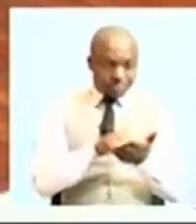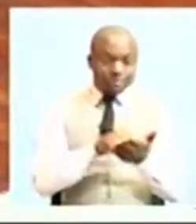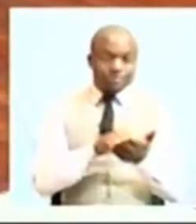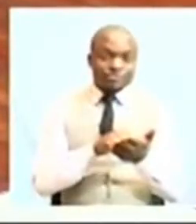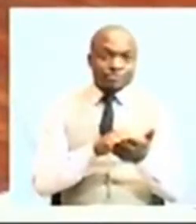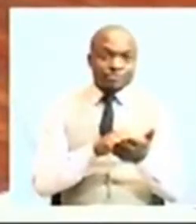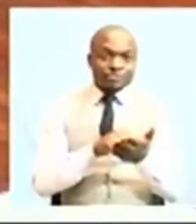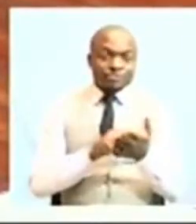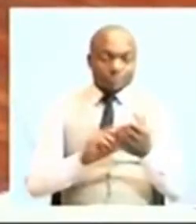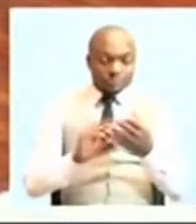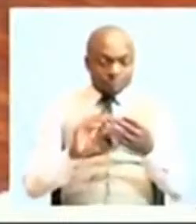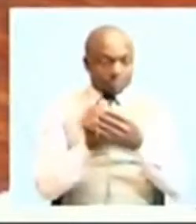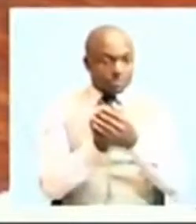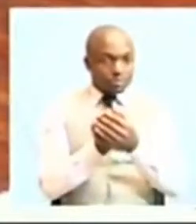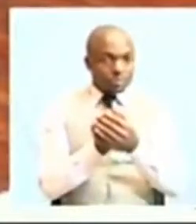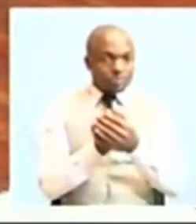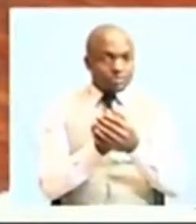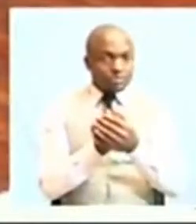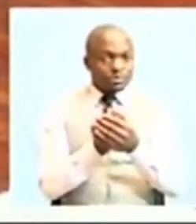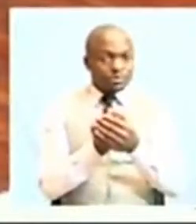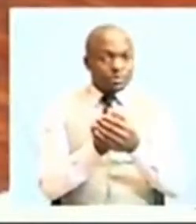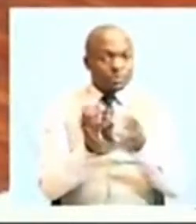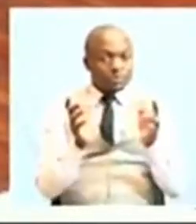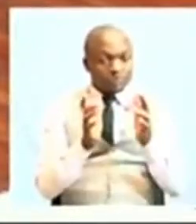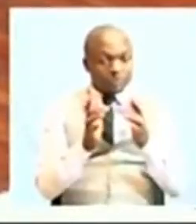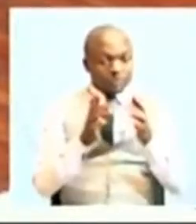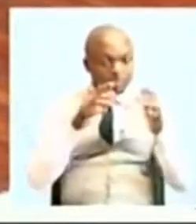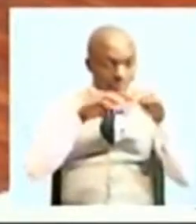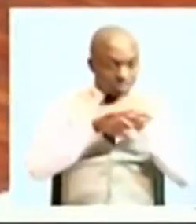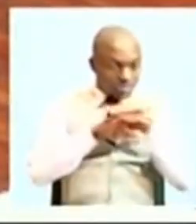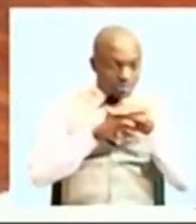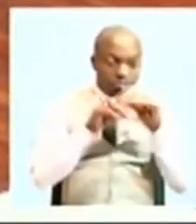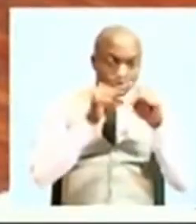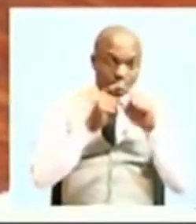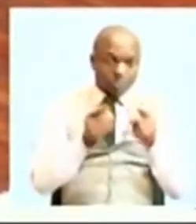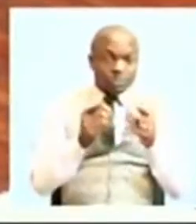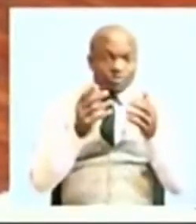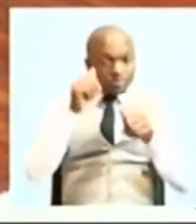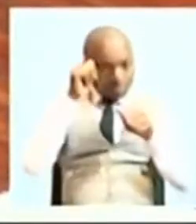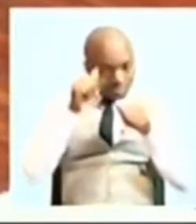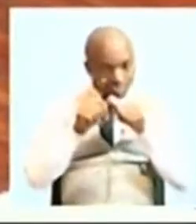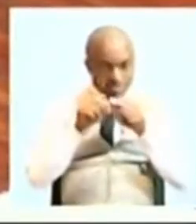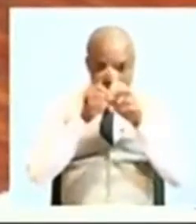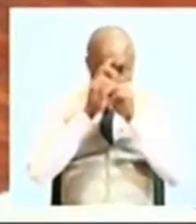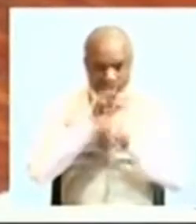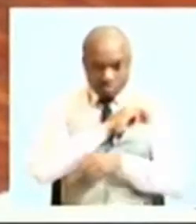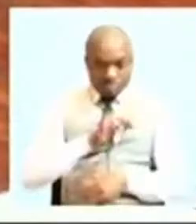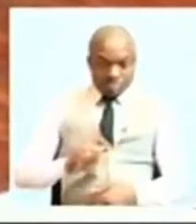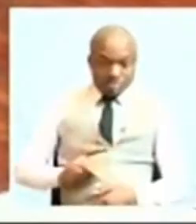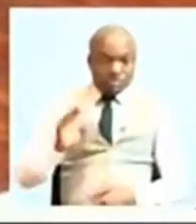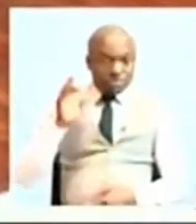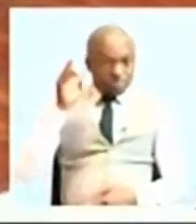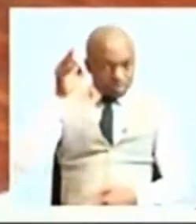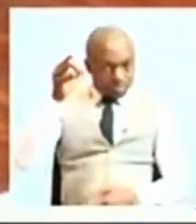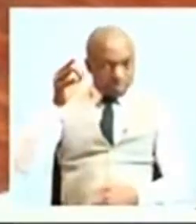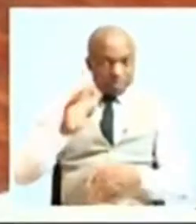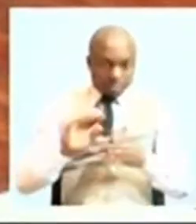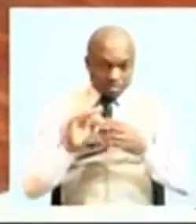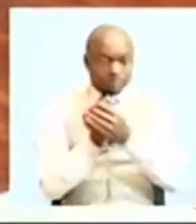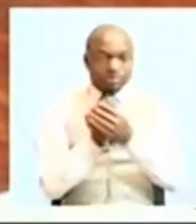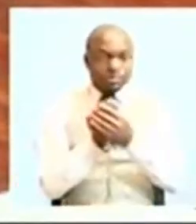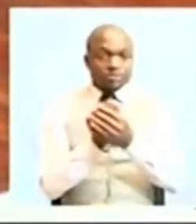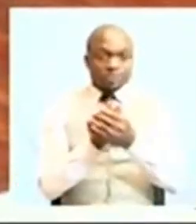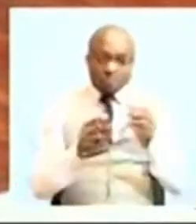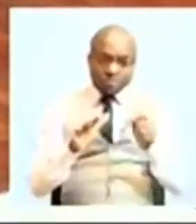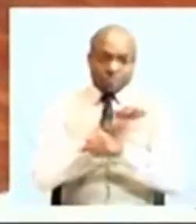Also, coverage in terms of network had to be assessed. But then I want to agree with the honorable member that in future we could consider doing it as a